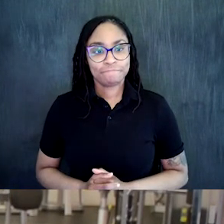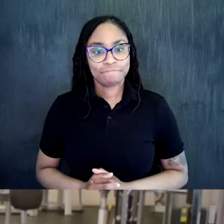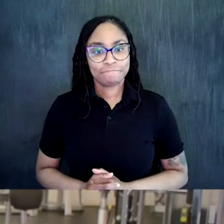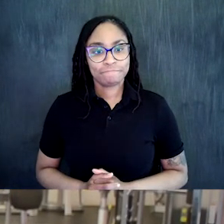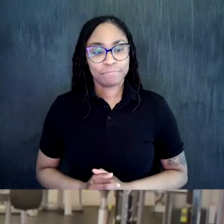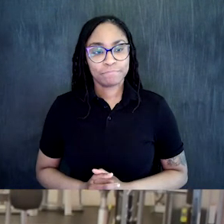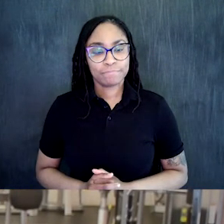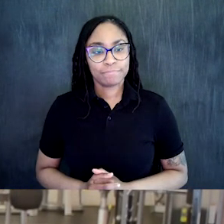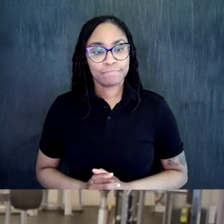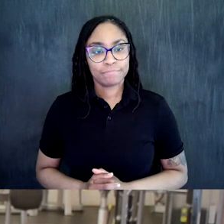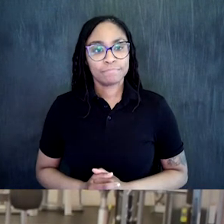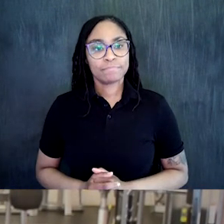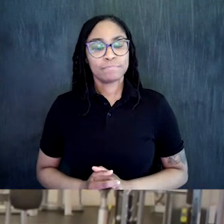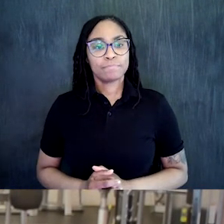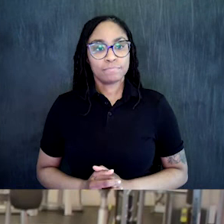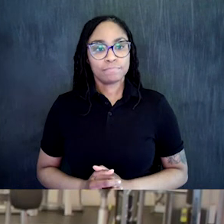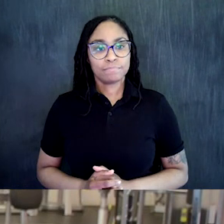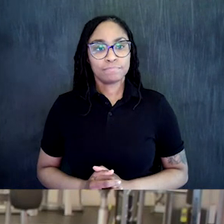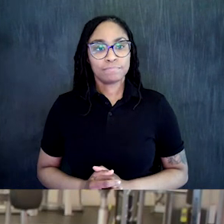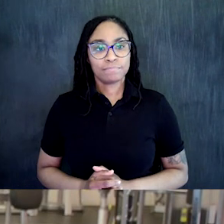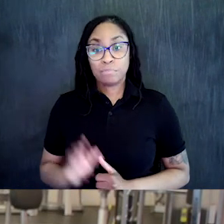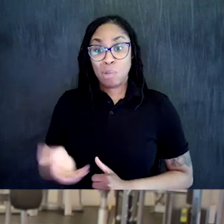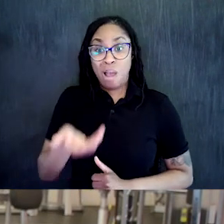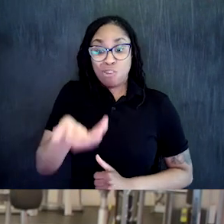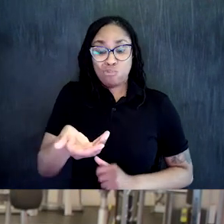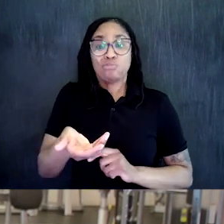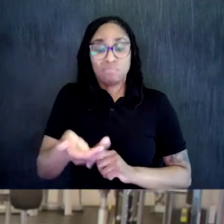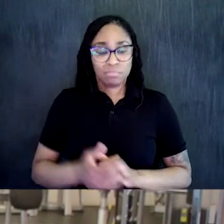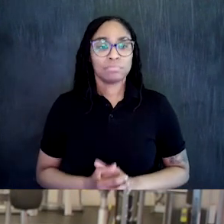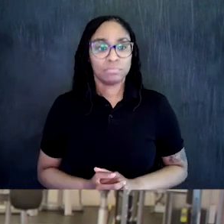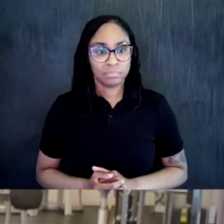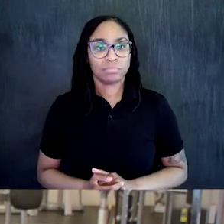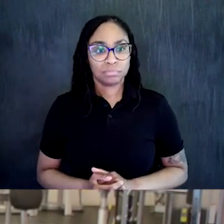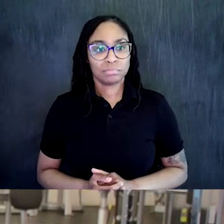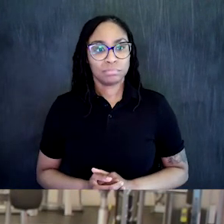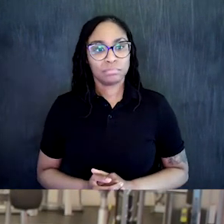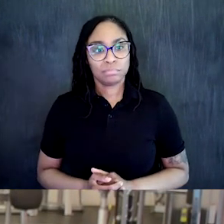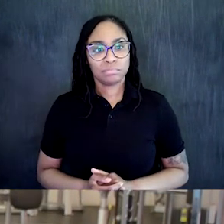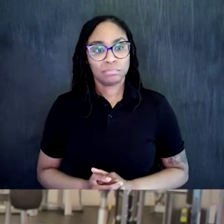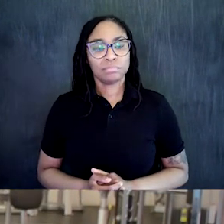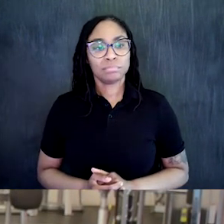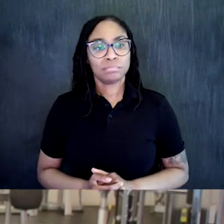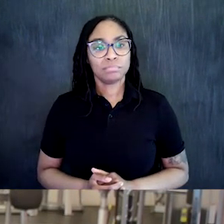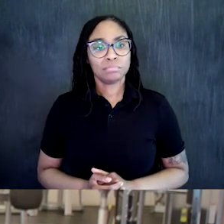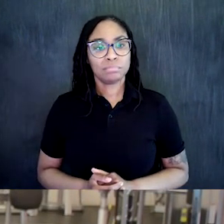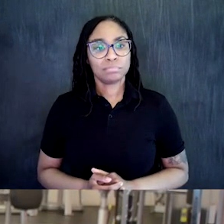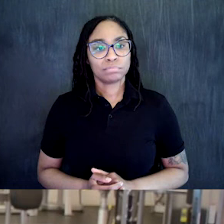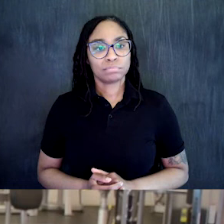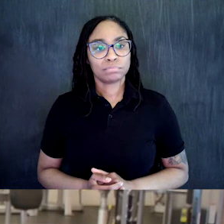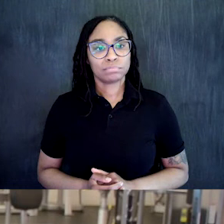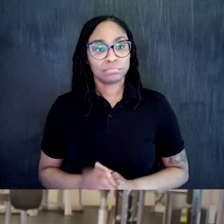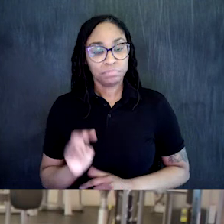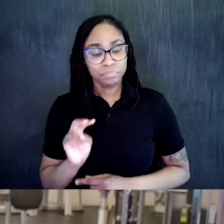from. My other hand is going to go kind of behind, under the ankle, and then what we're going to do is we're going to kick, and I'm